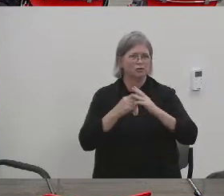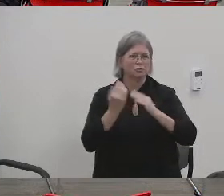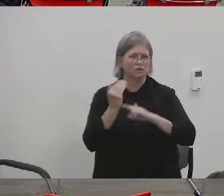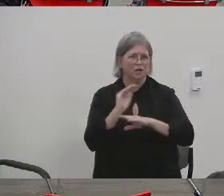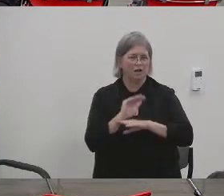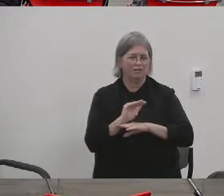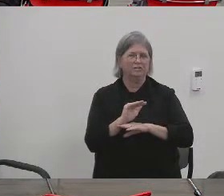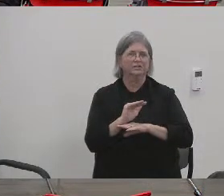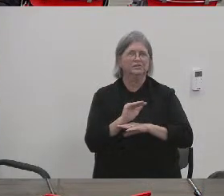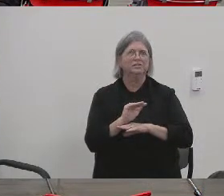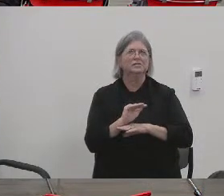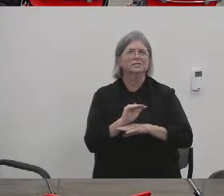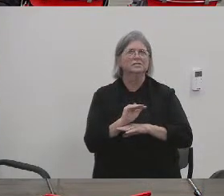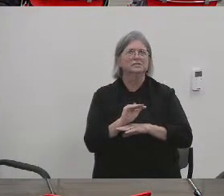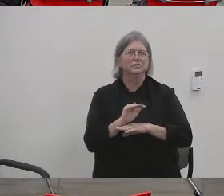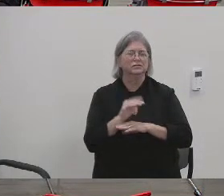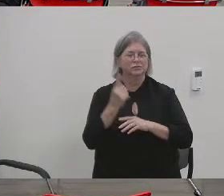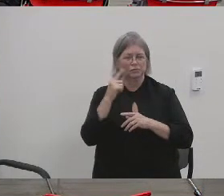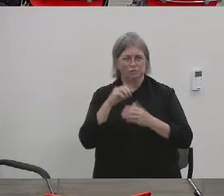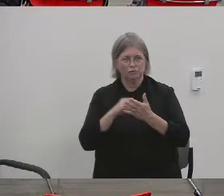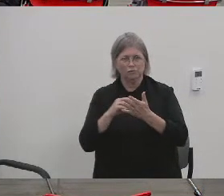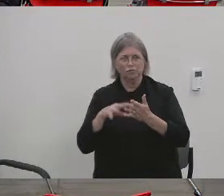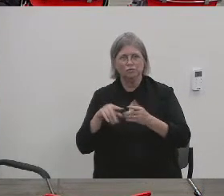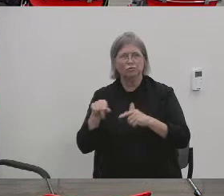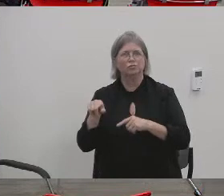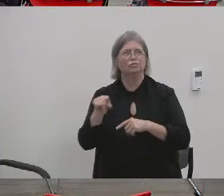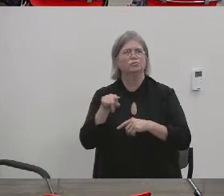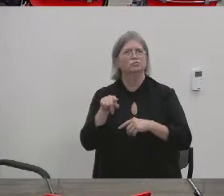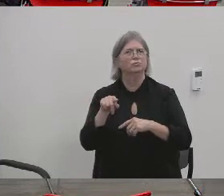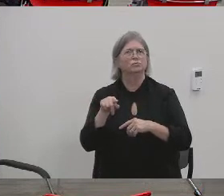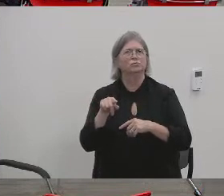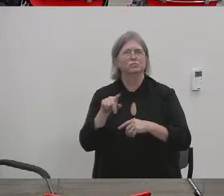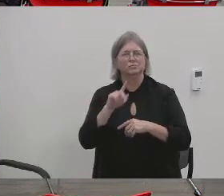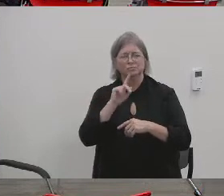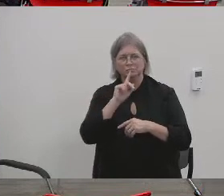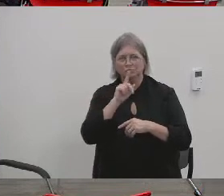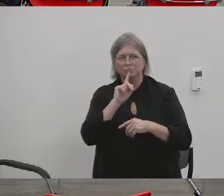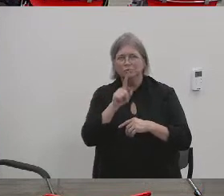especially for our students who really